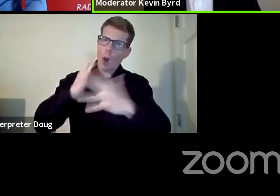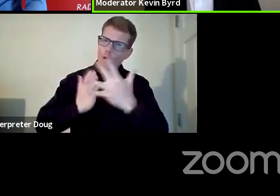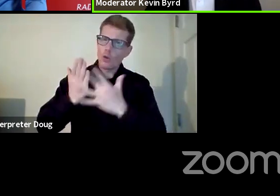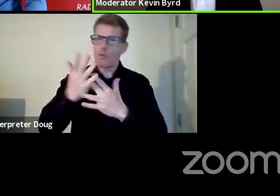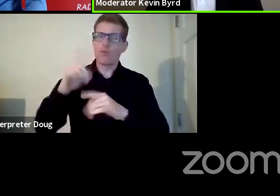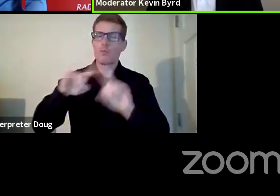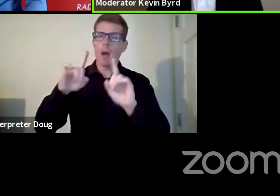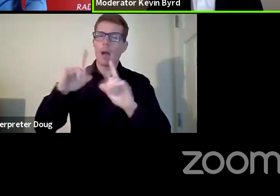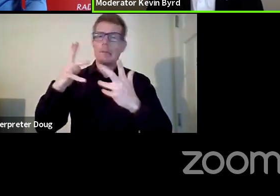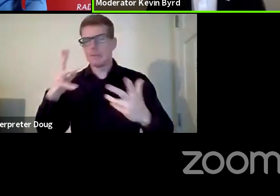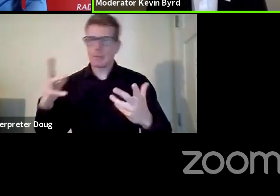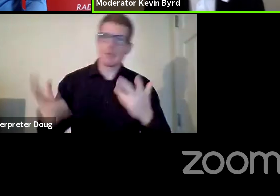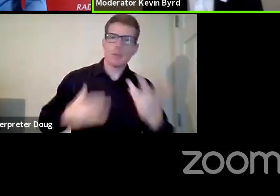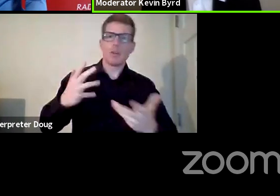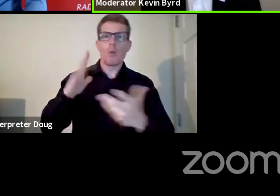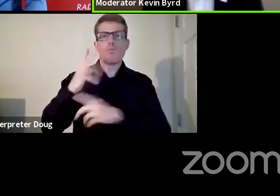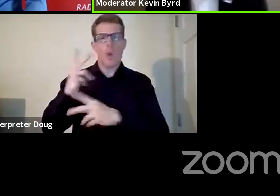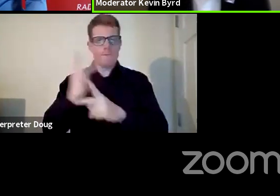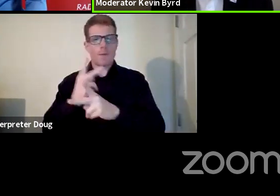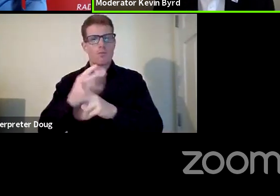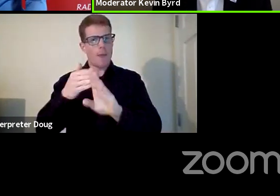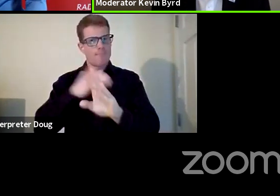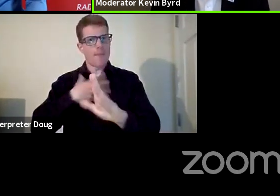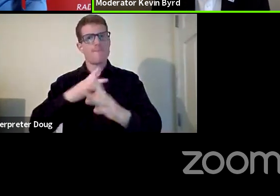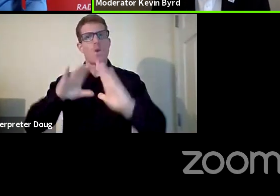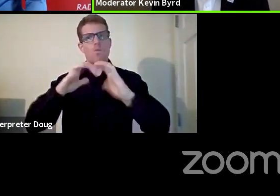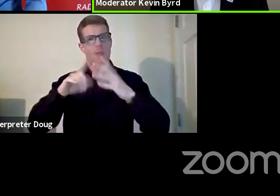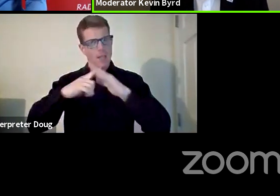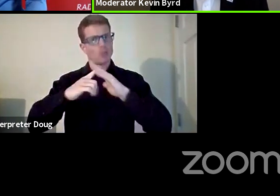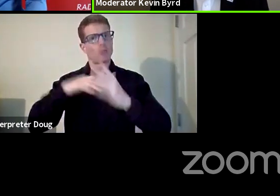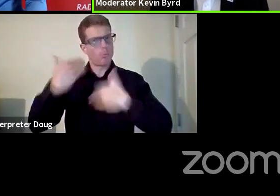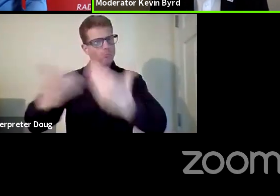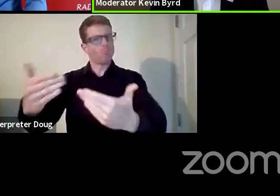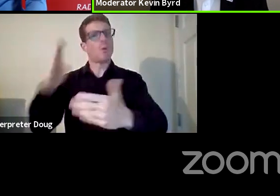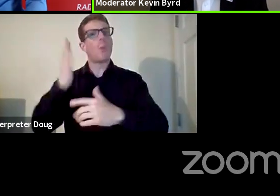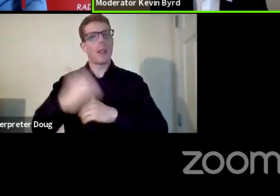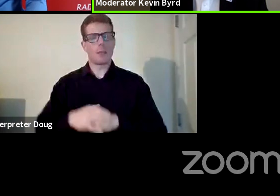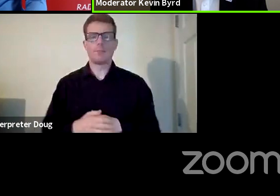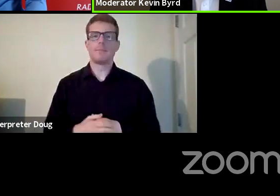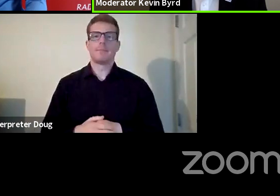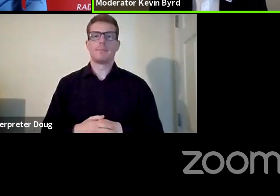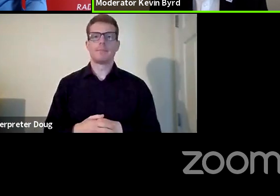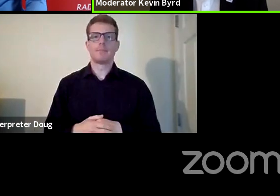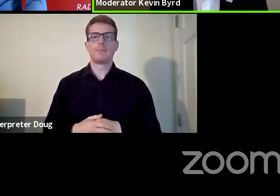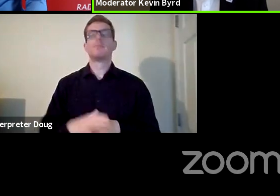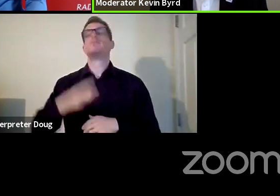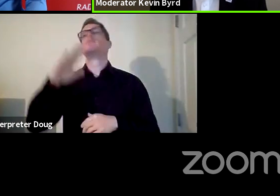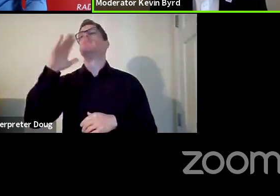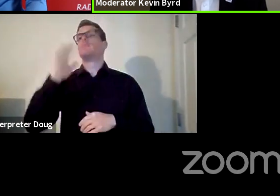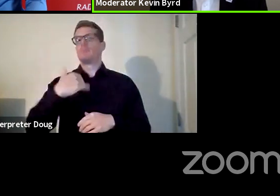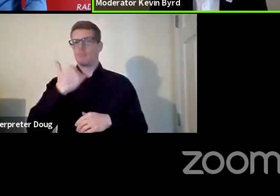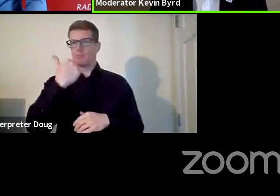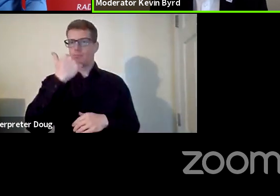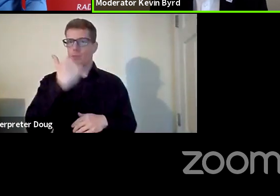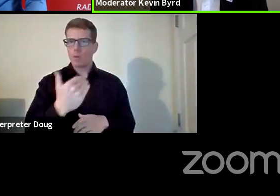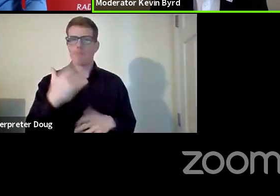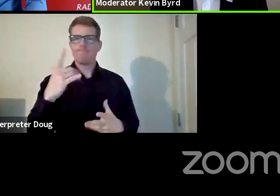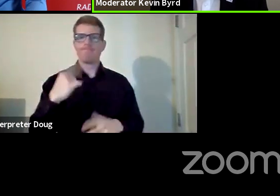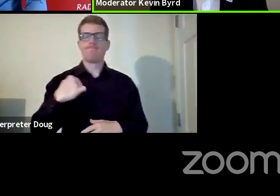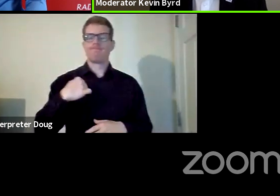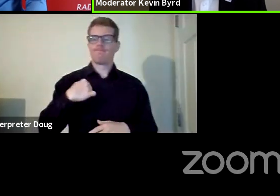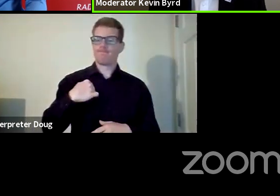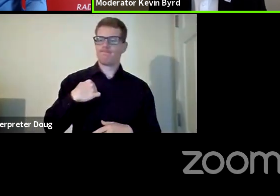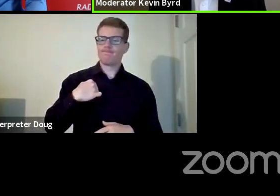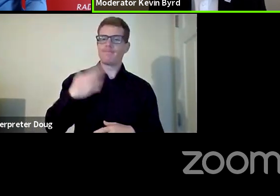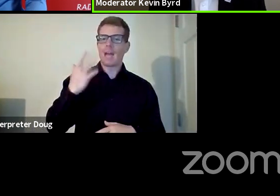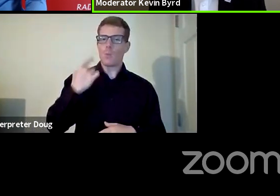Very good. I imagine there's a whole host of decisions that have to get made as you're trying to navigate